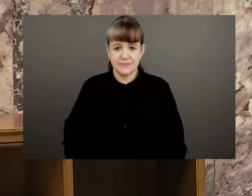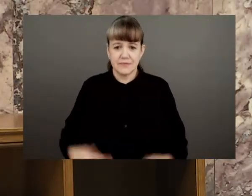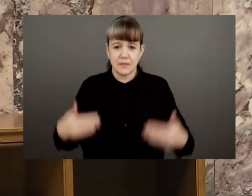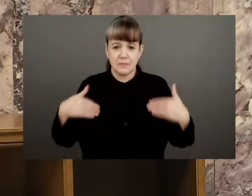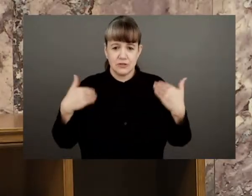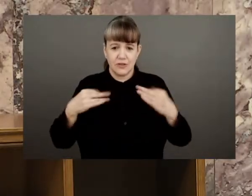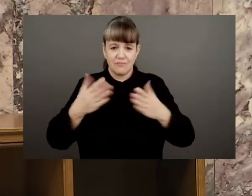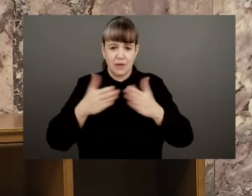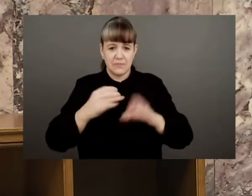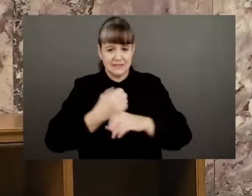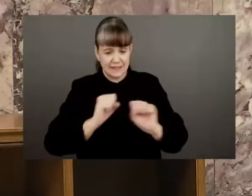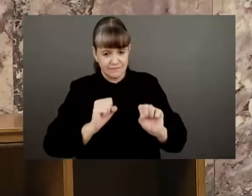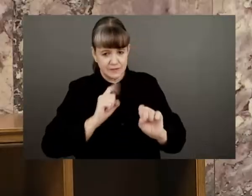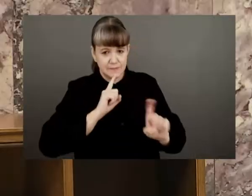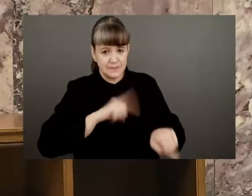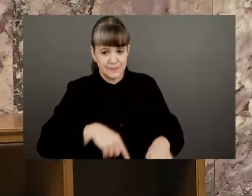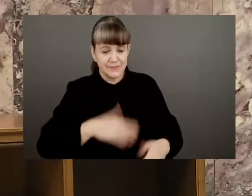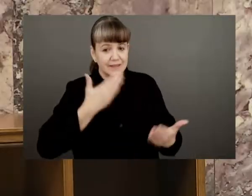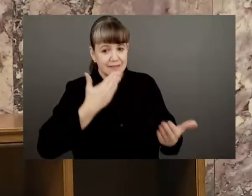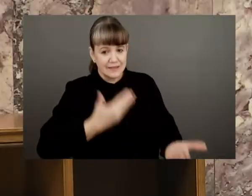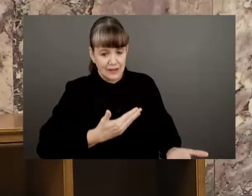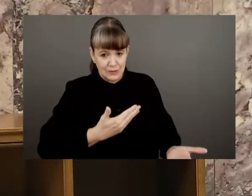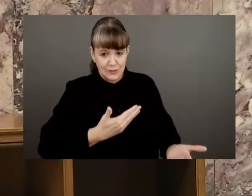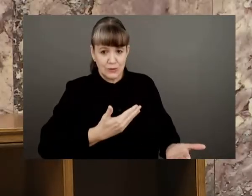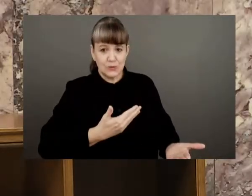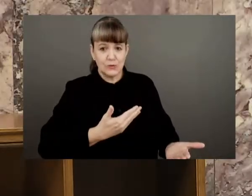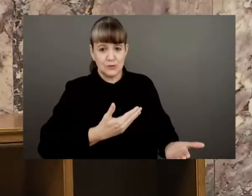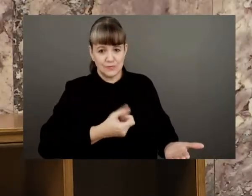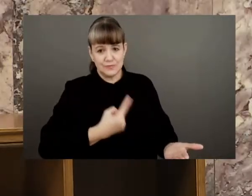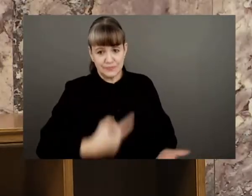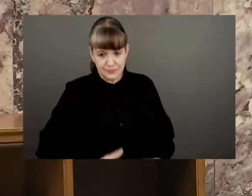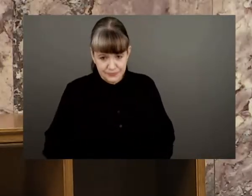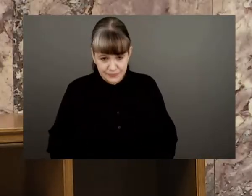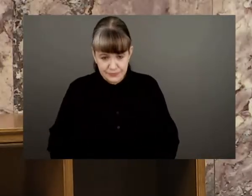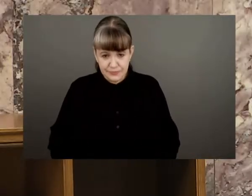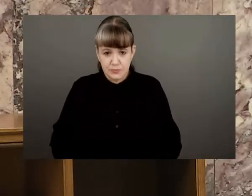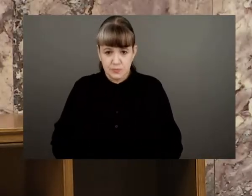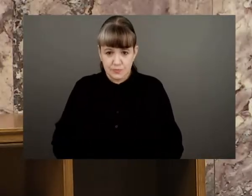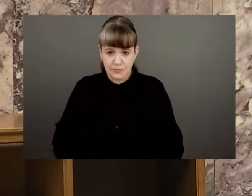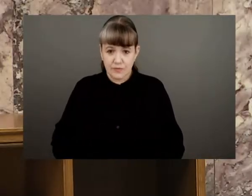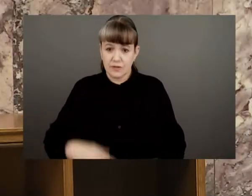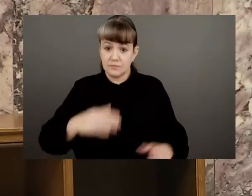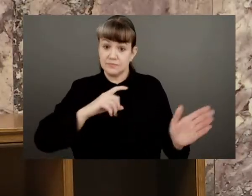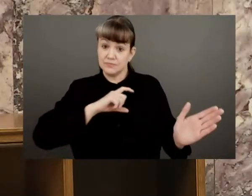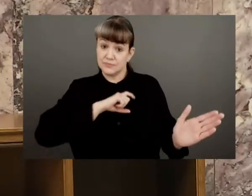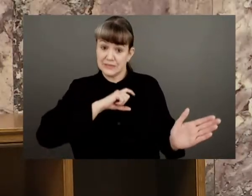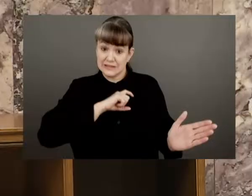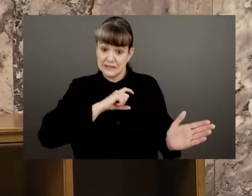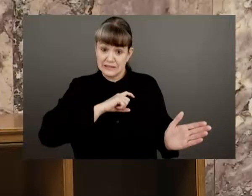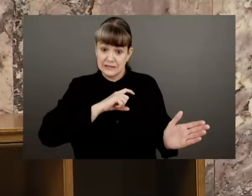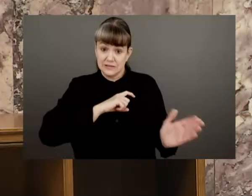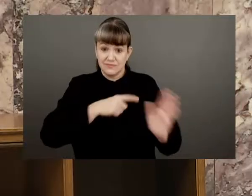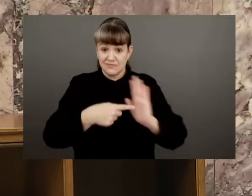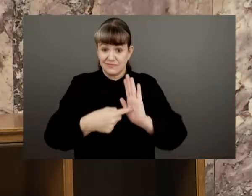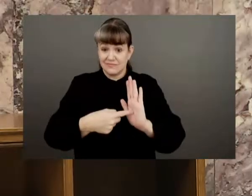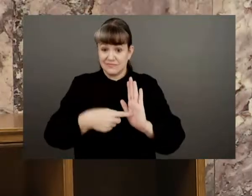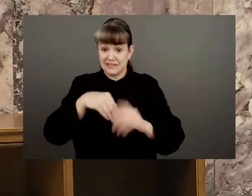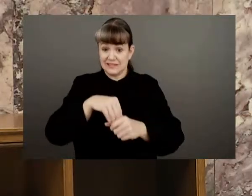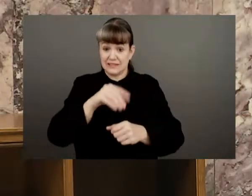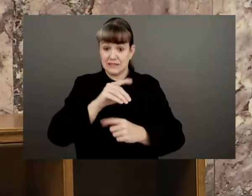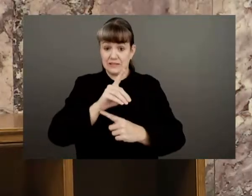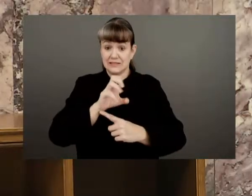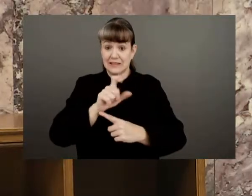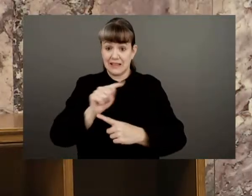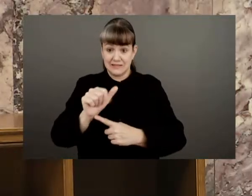police of jurisdictions such as Delta have the resources that they need to investigate these crimes and ensure